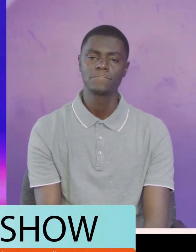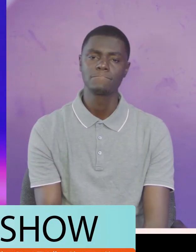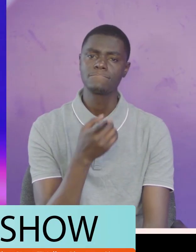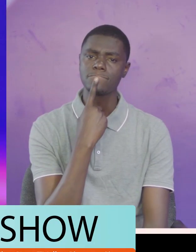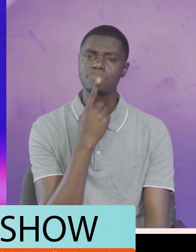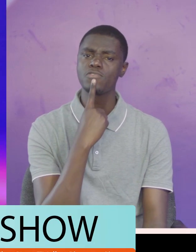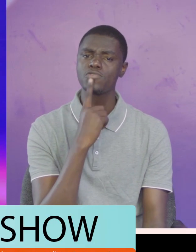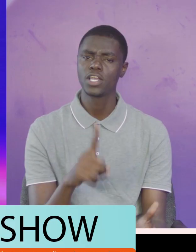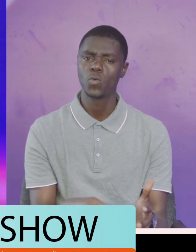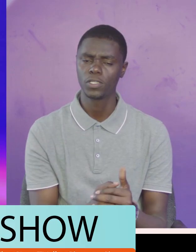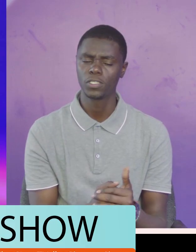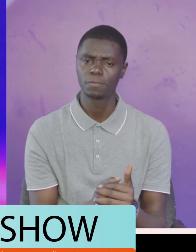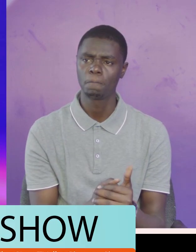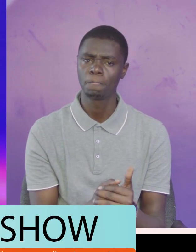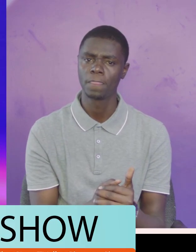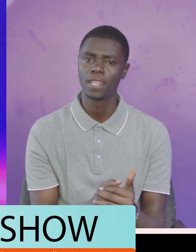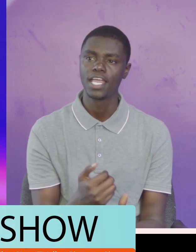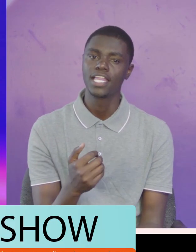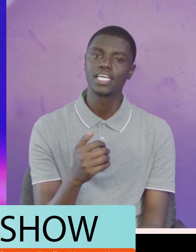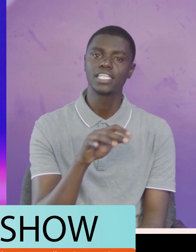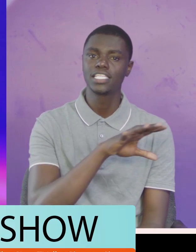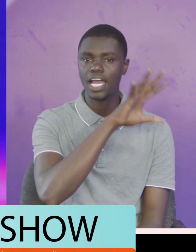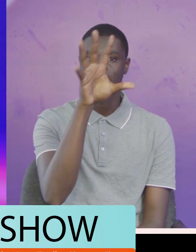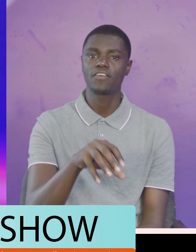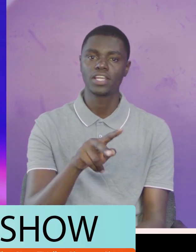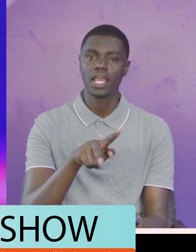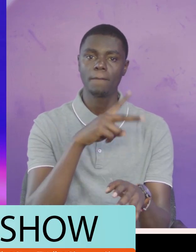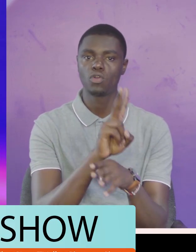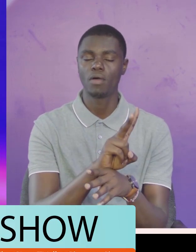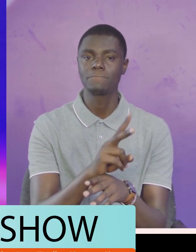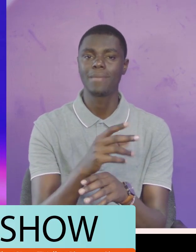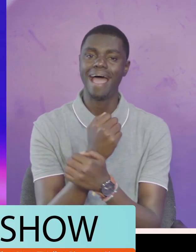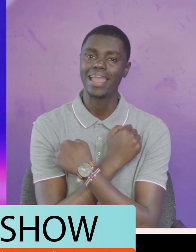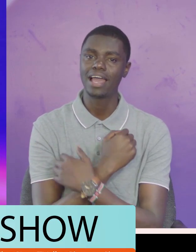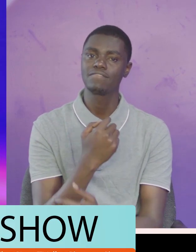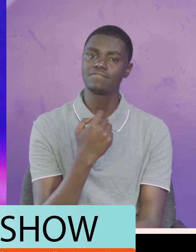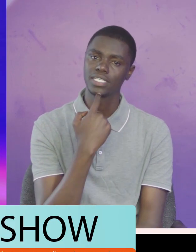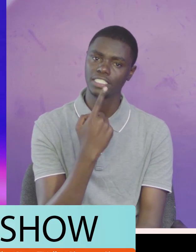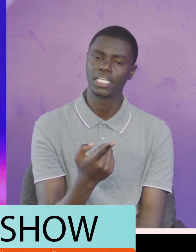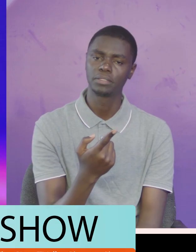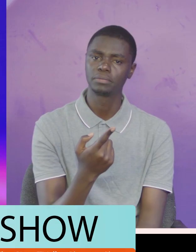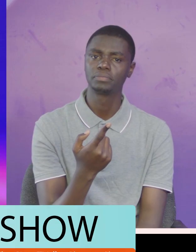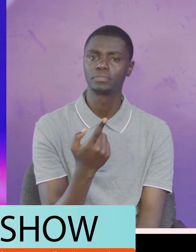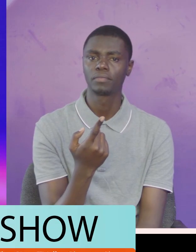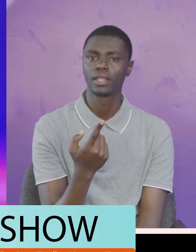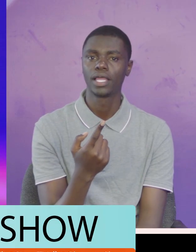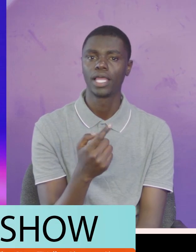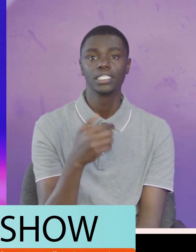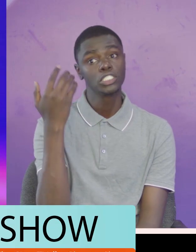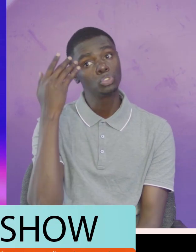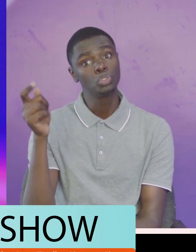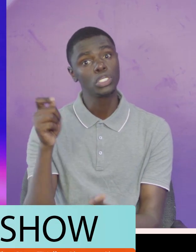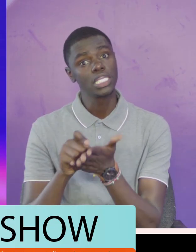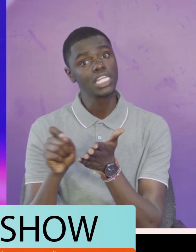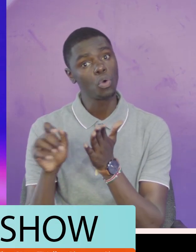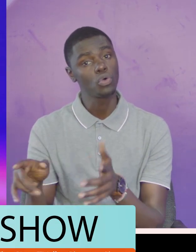I would say there's this African proverb that I love quoting nowadays. It's anonymous. I do not know